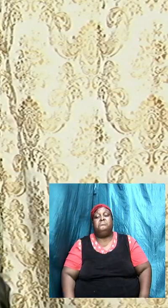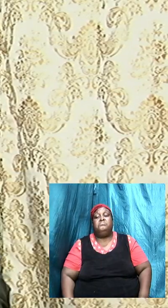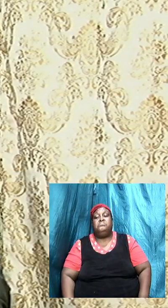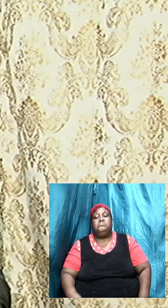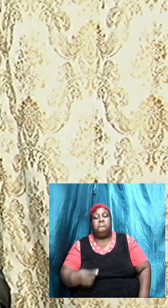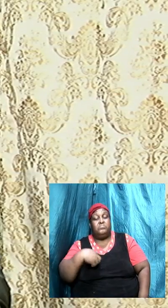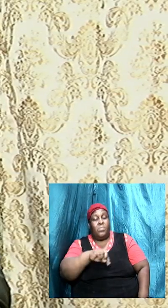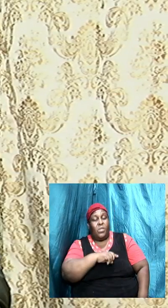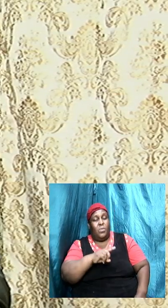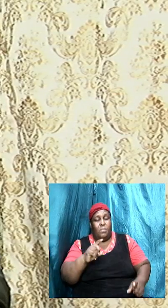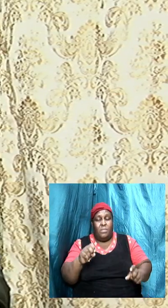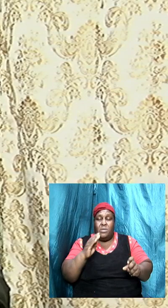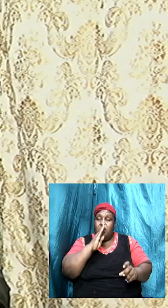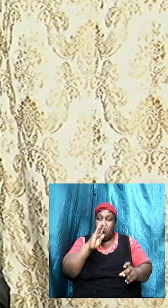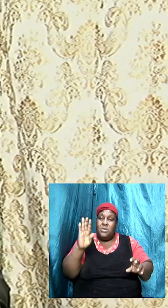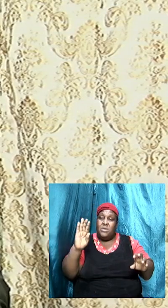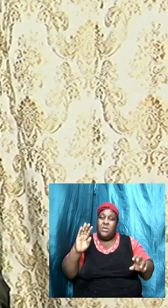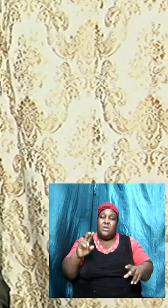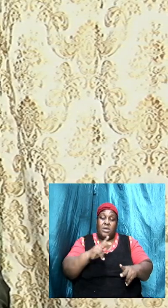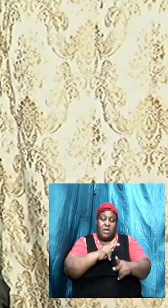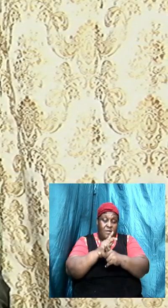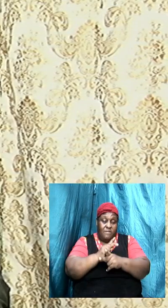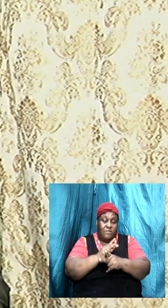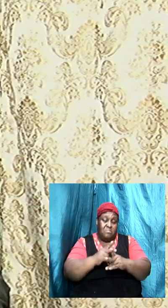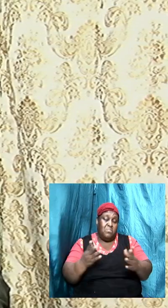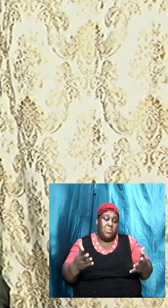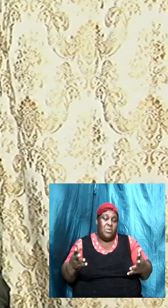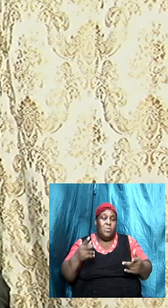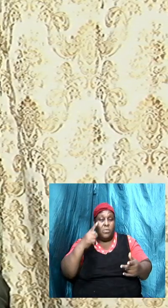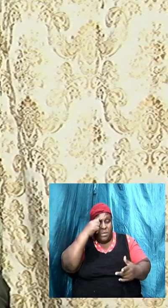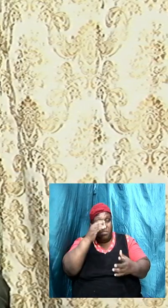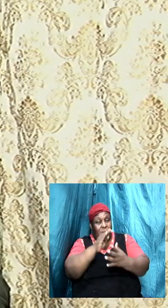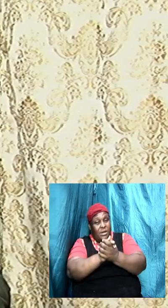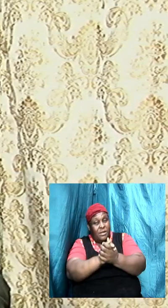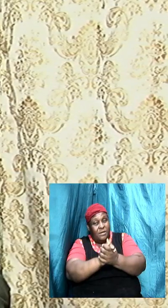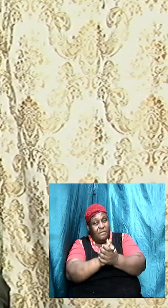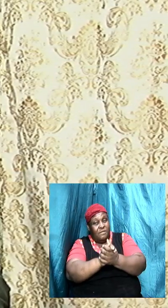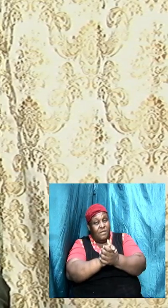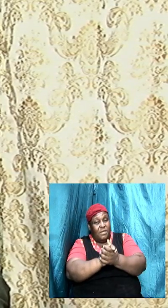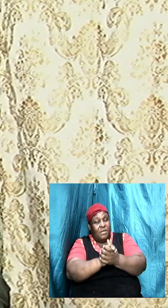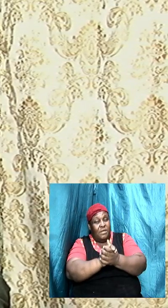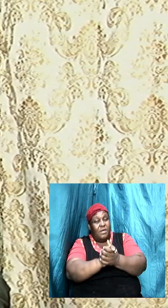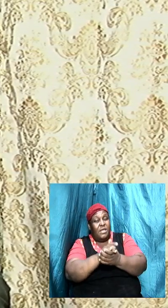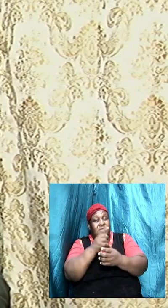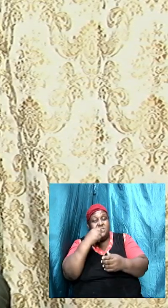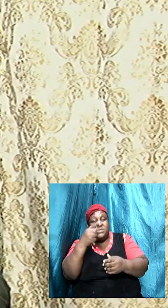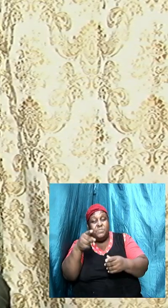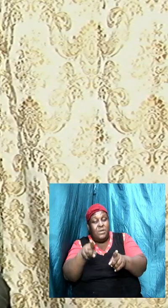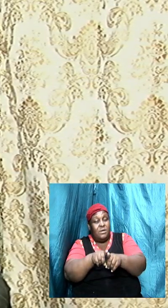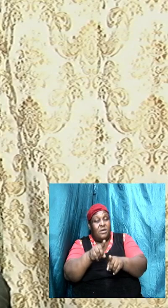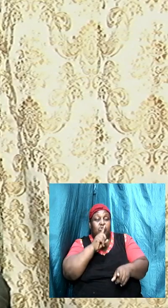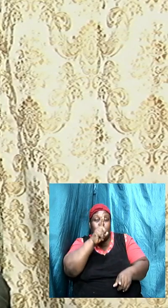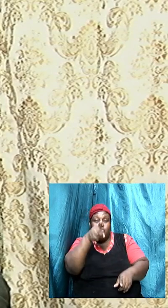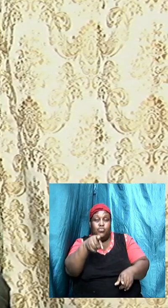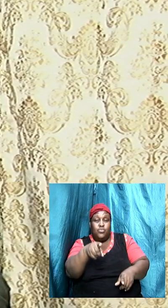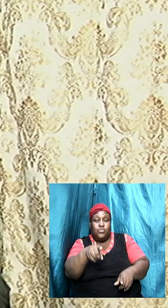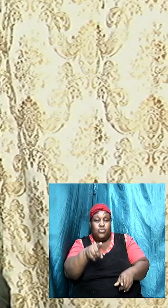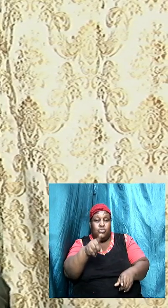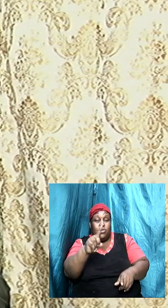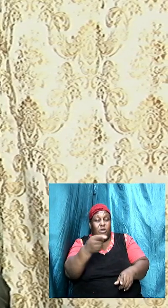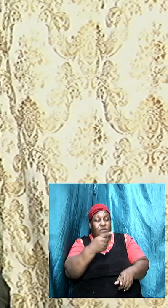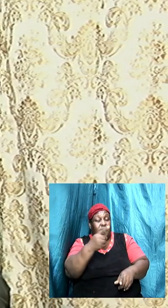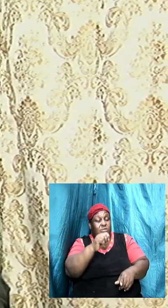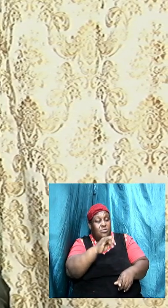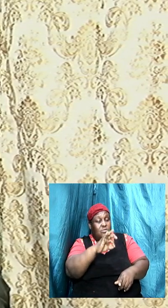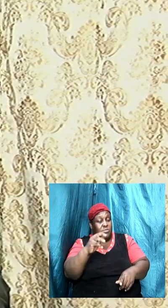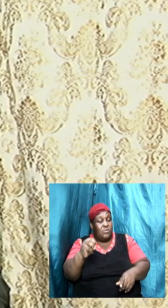be careful about what we believe and present as truth. 1 Timothy 4, verses